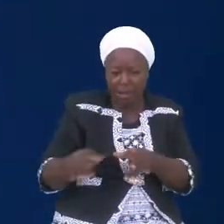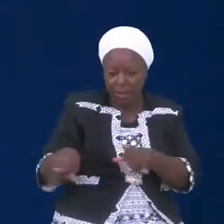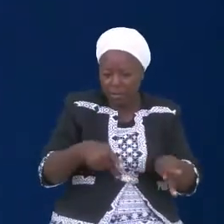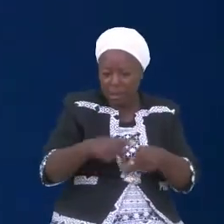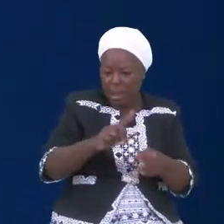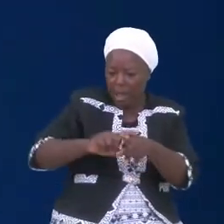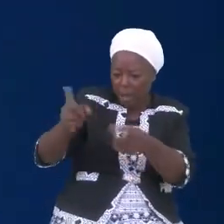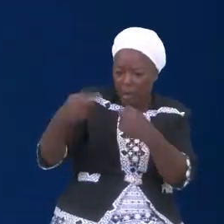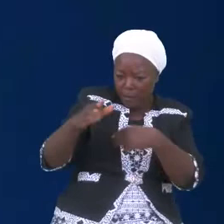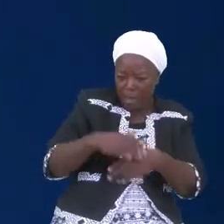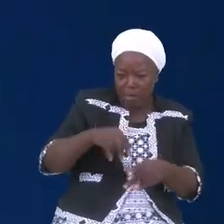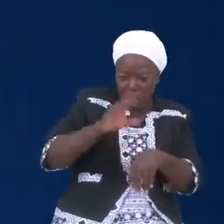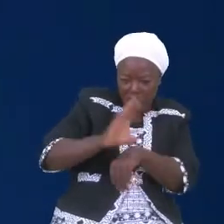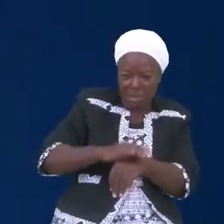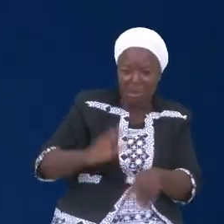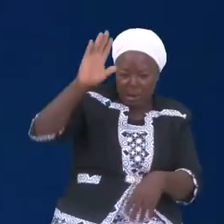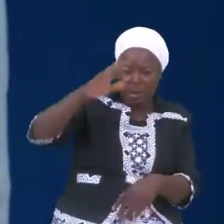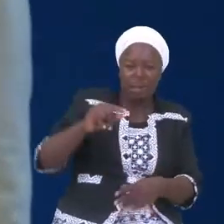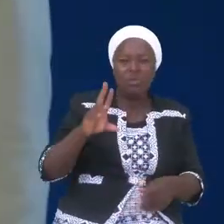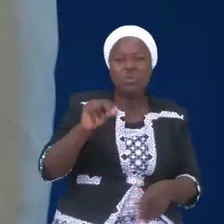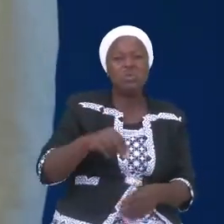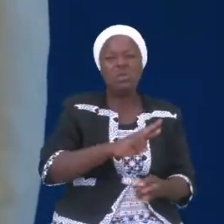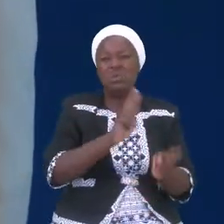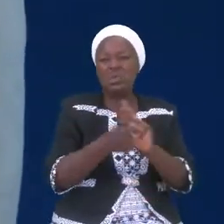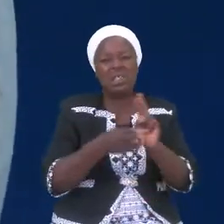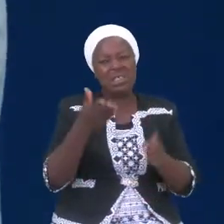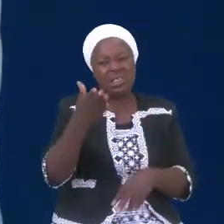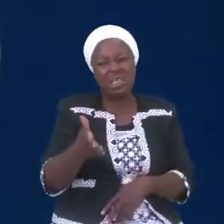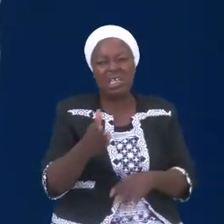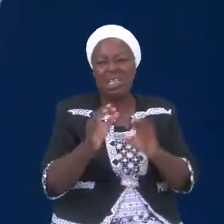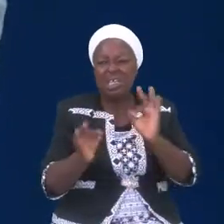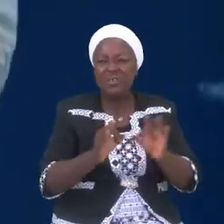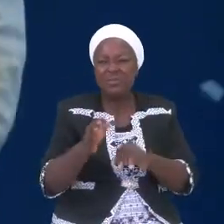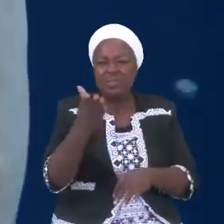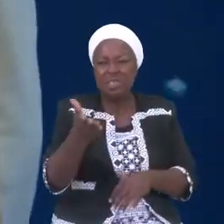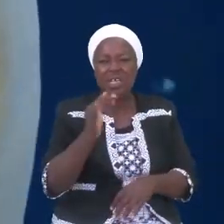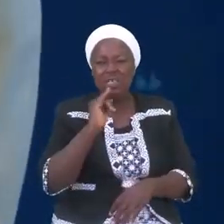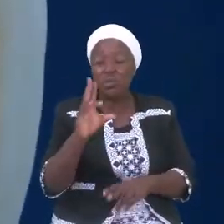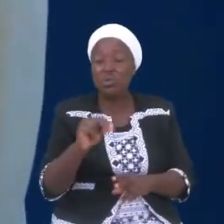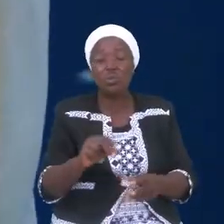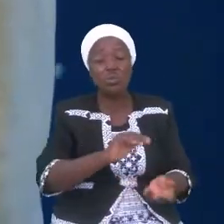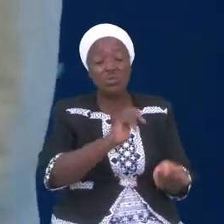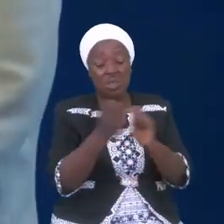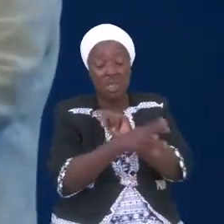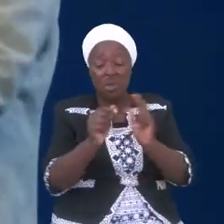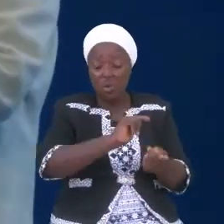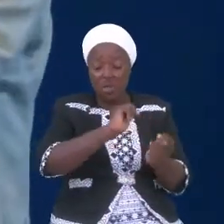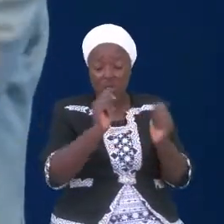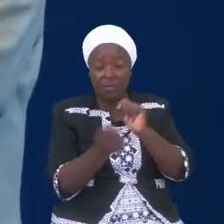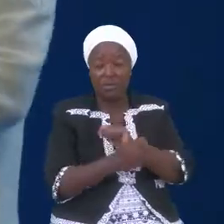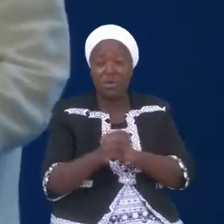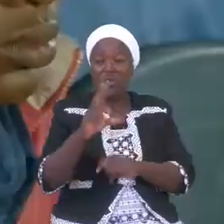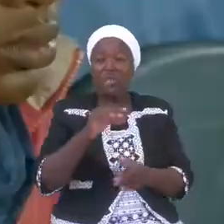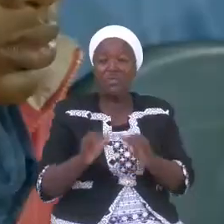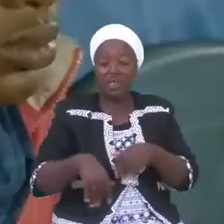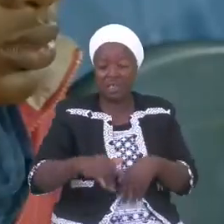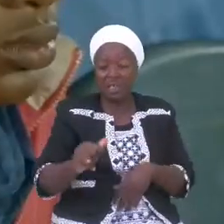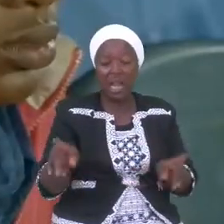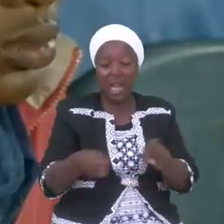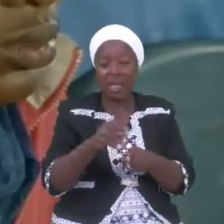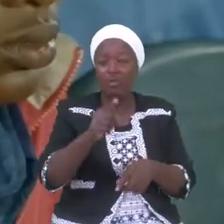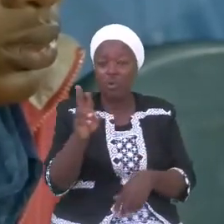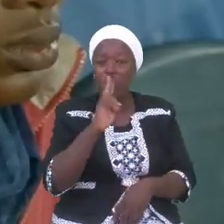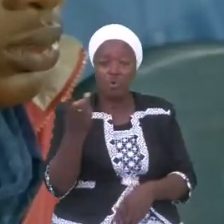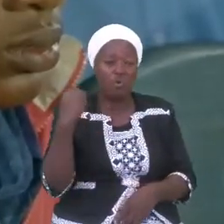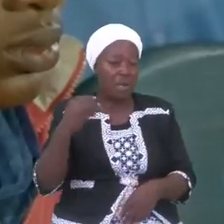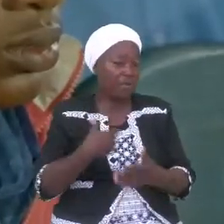no repentance there. If there's no change, if there's no transformation, if you're still like you were before,